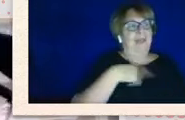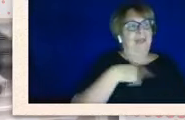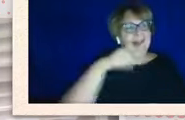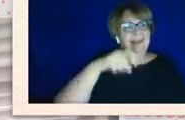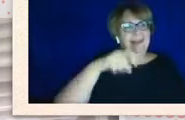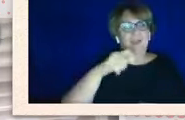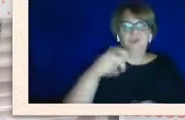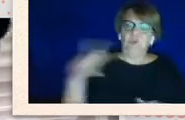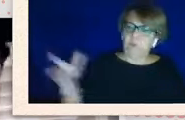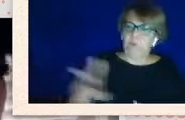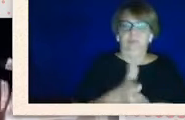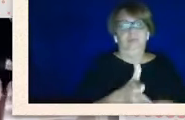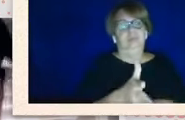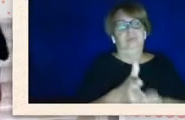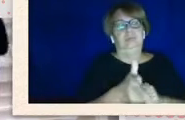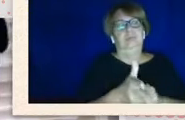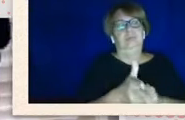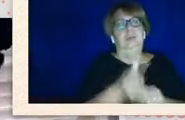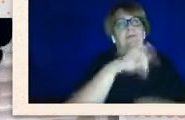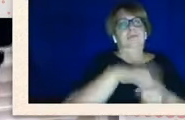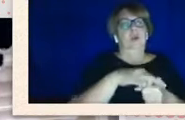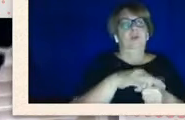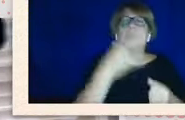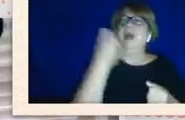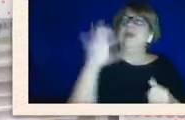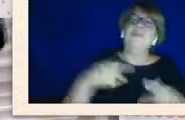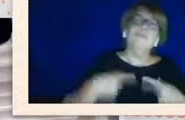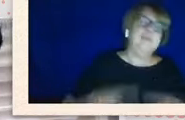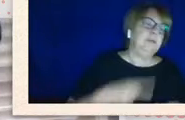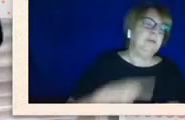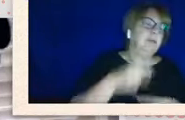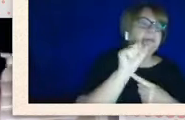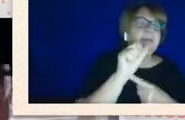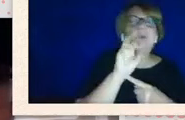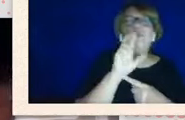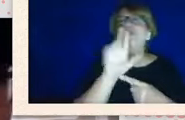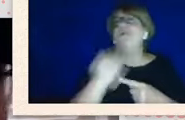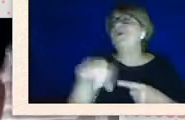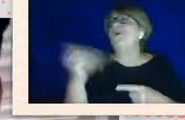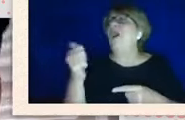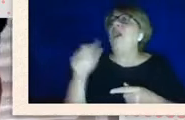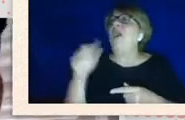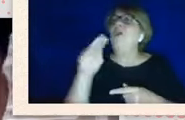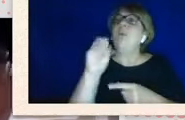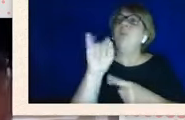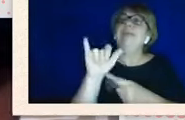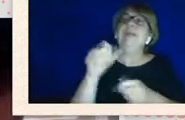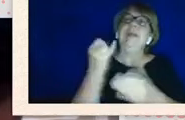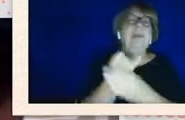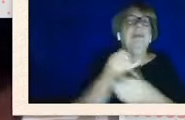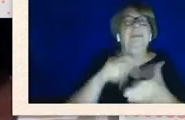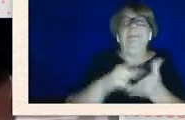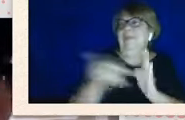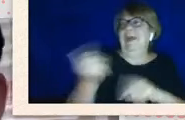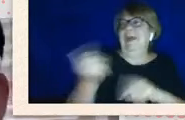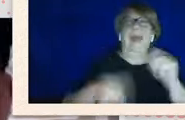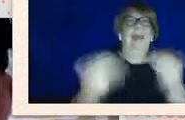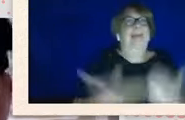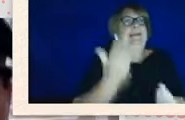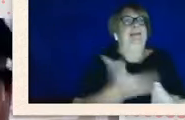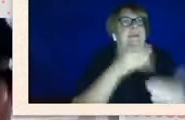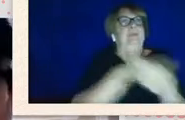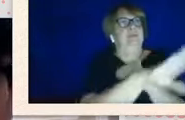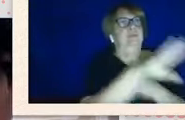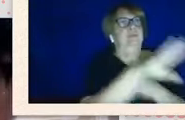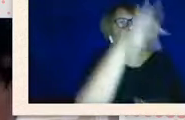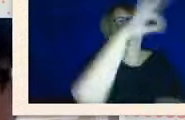be, as a result of a physical disability or some other mobility impairment that would prevent them from easily going to cast a vote in